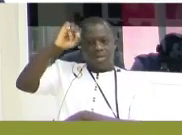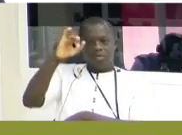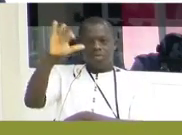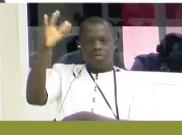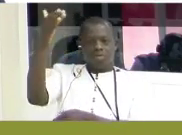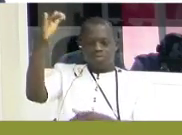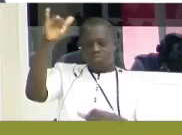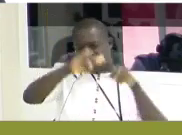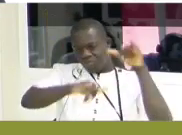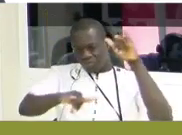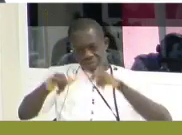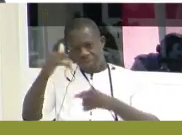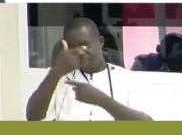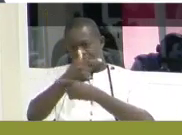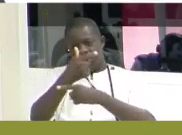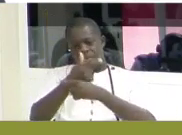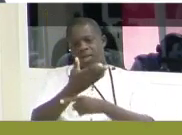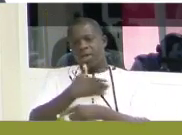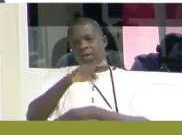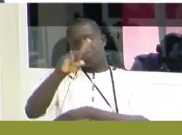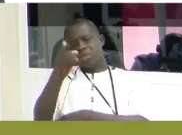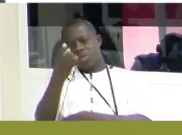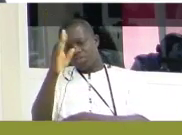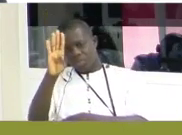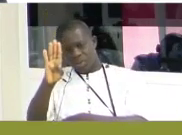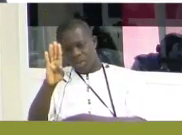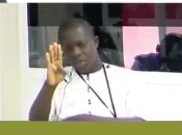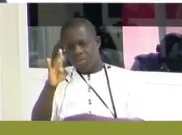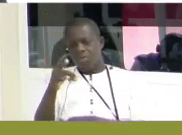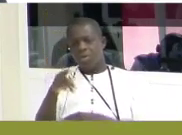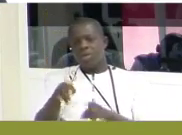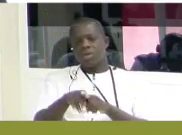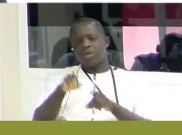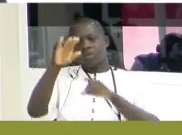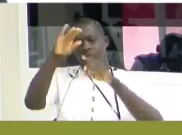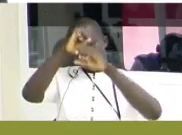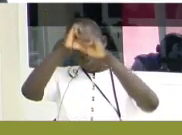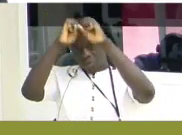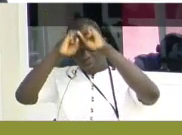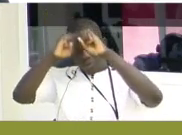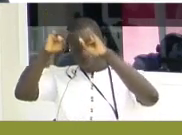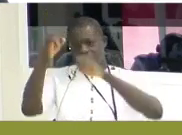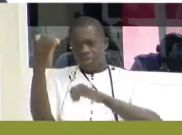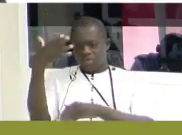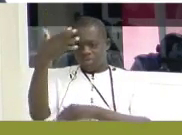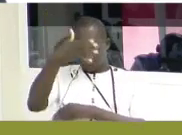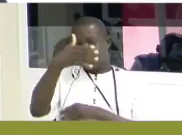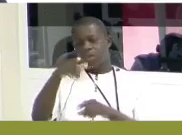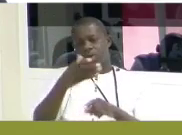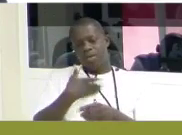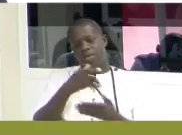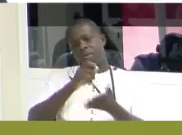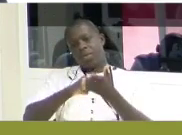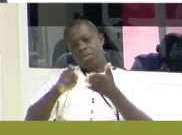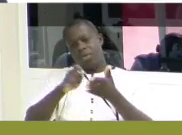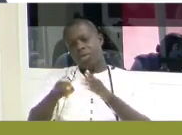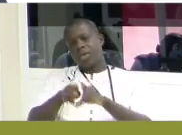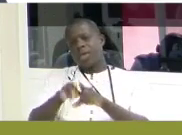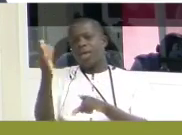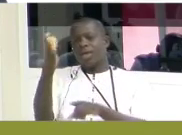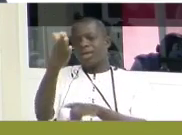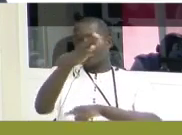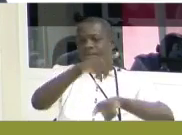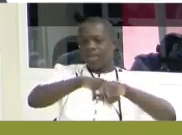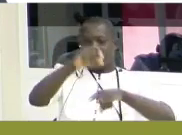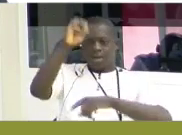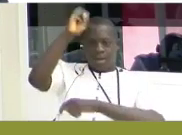like Bissau, anytime he comes for a state visit, we'll always cover it. Anytime the president is out, or commissioning a